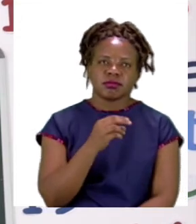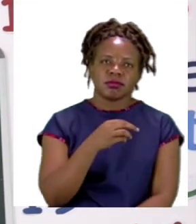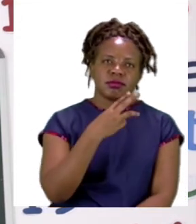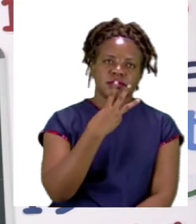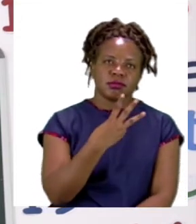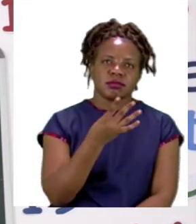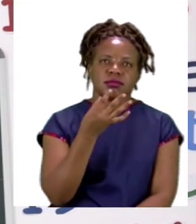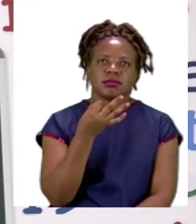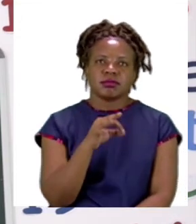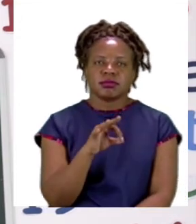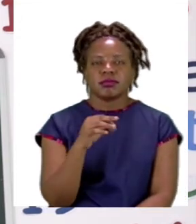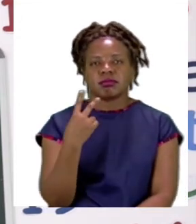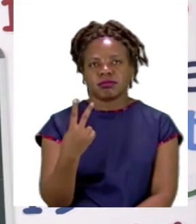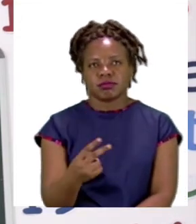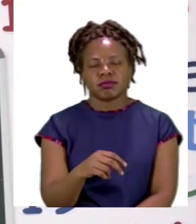So